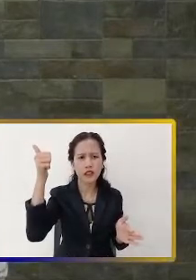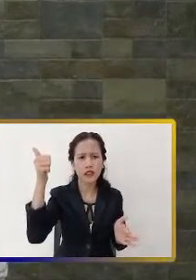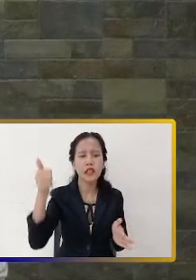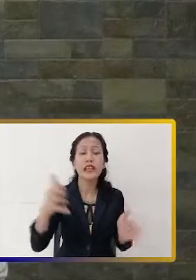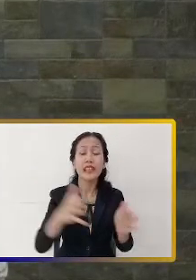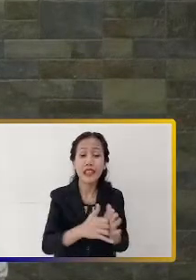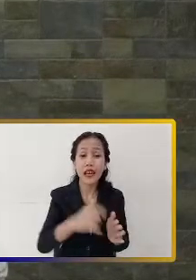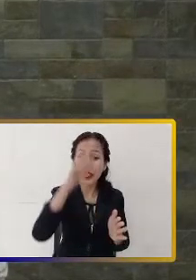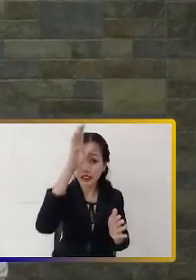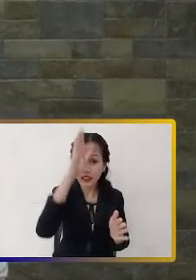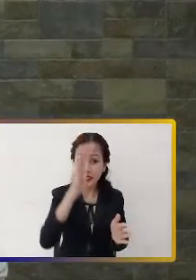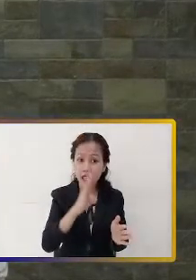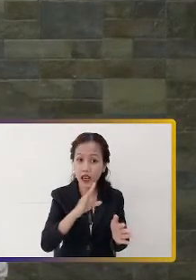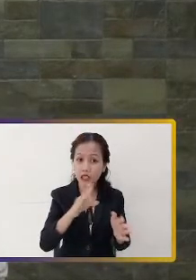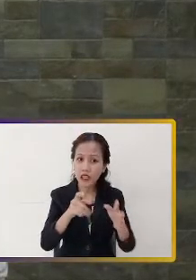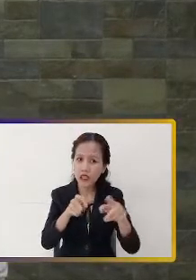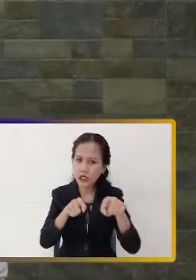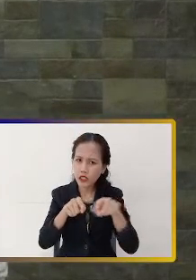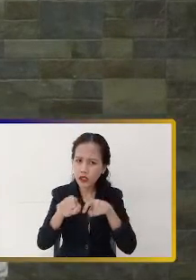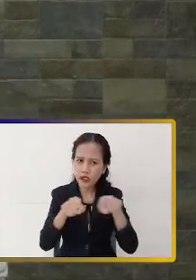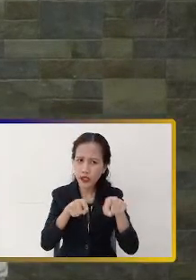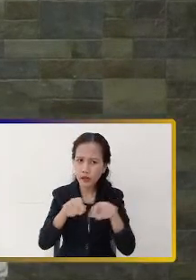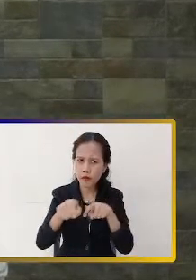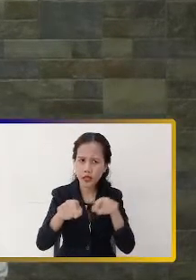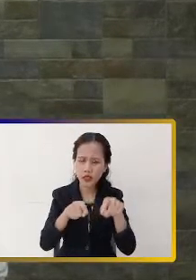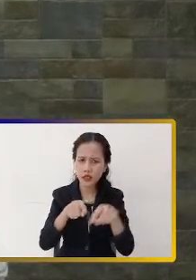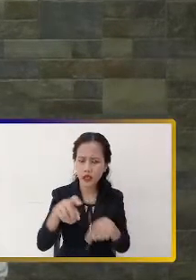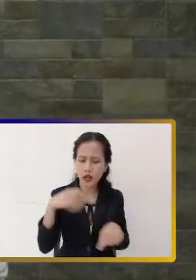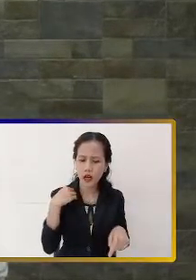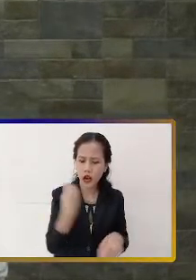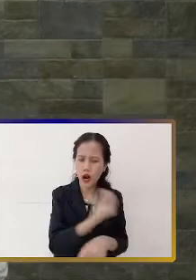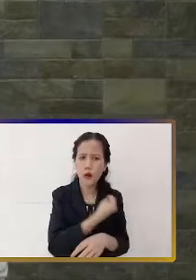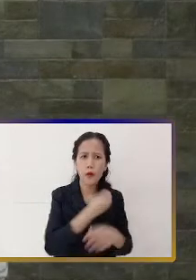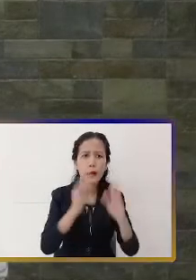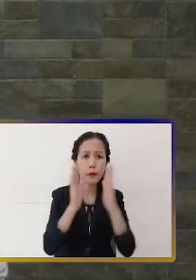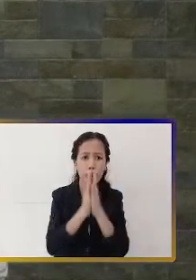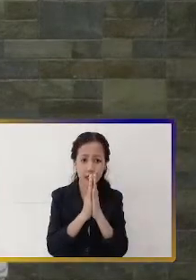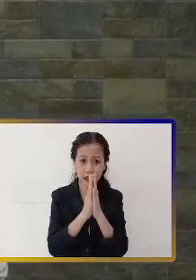Panginoon, ini-examine niya ang contents ng ating panalangin.